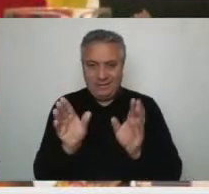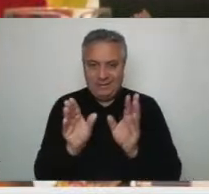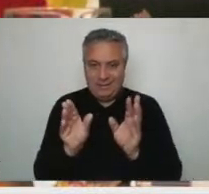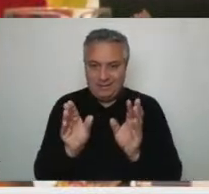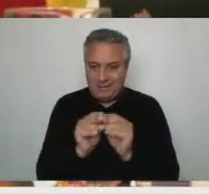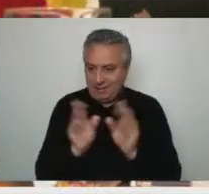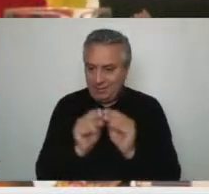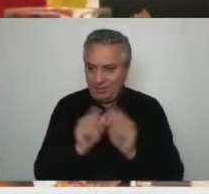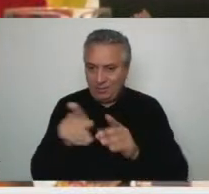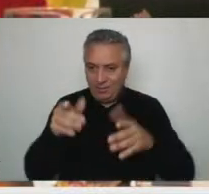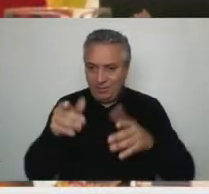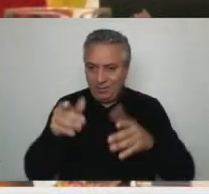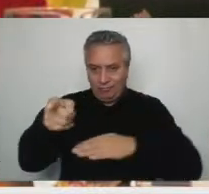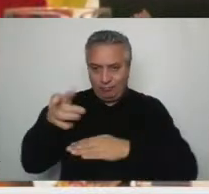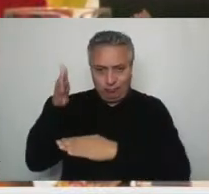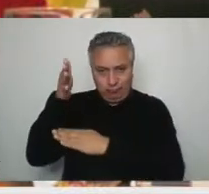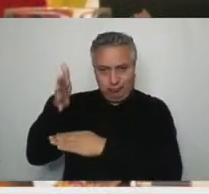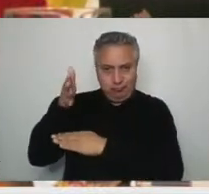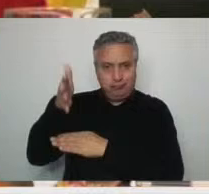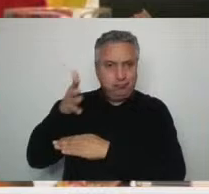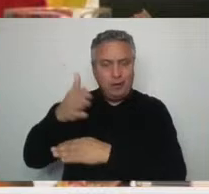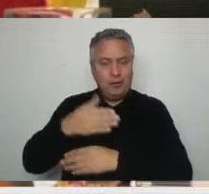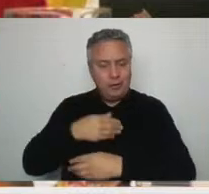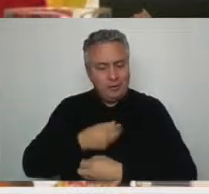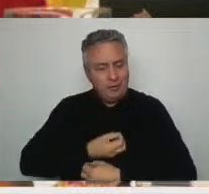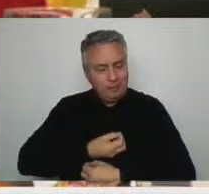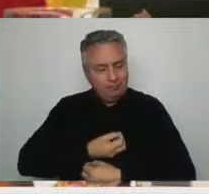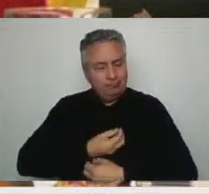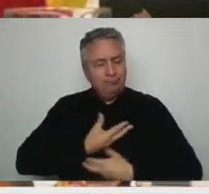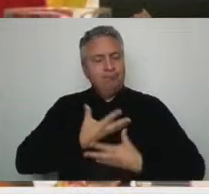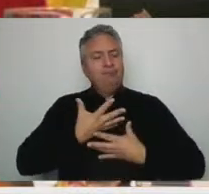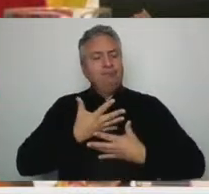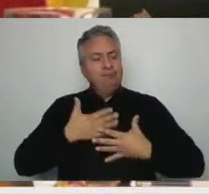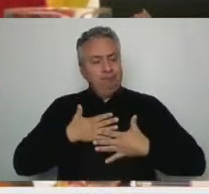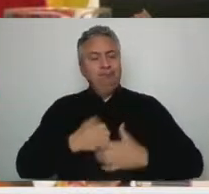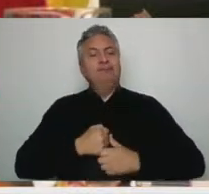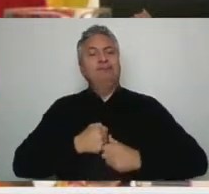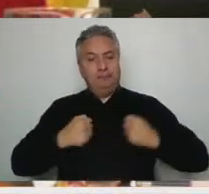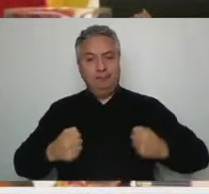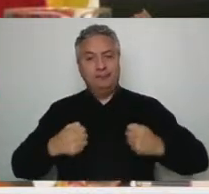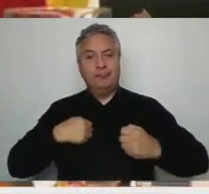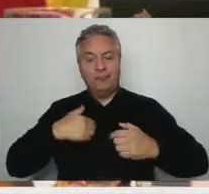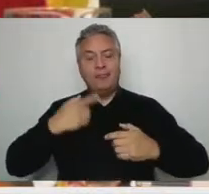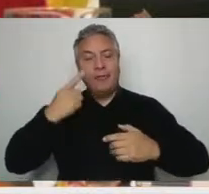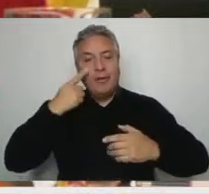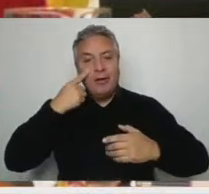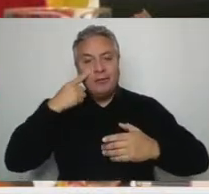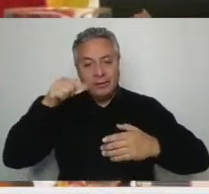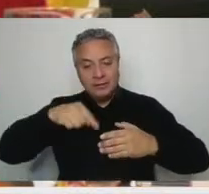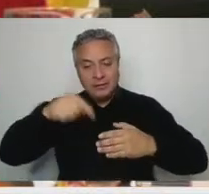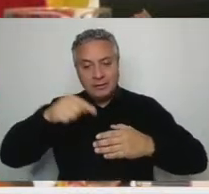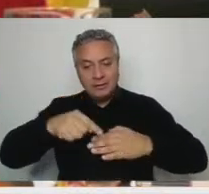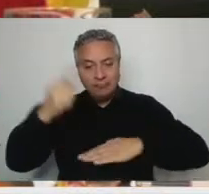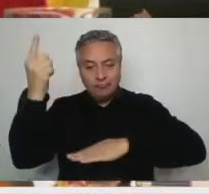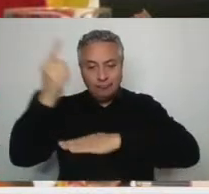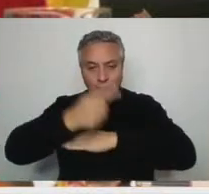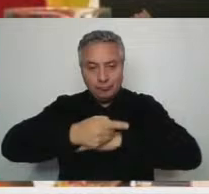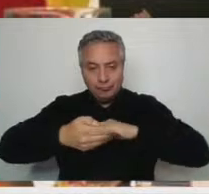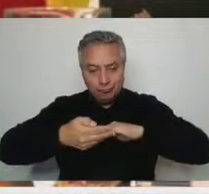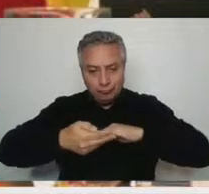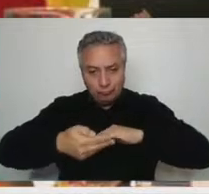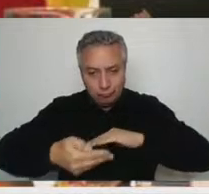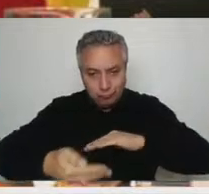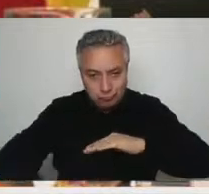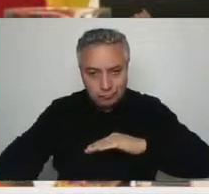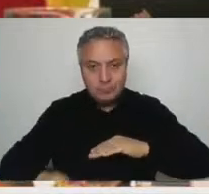first panel with this keynote speech, we are inspired, deeply inspired for the rest of our work today.